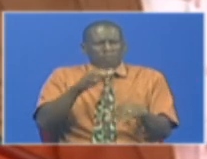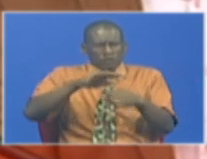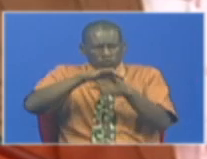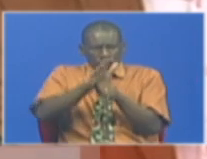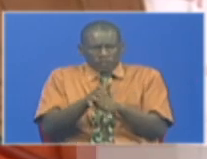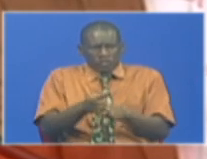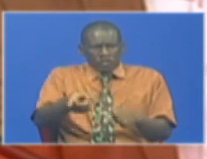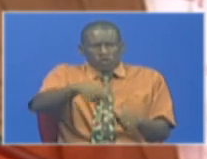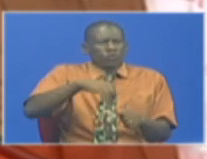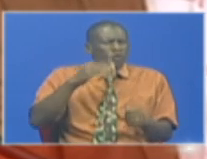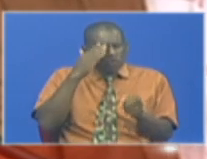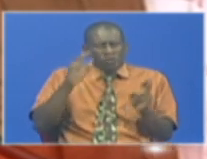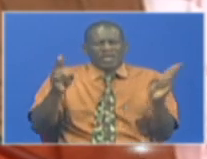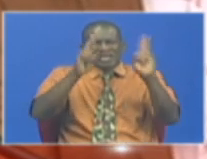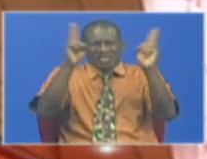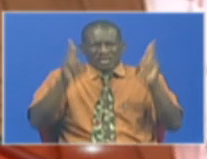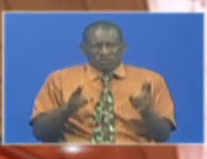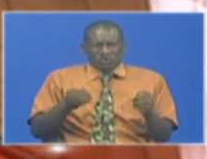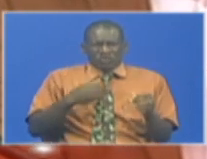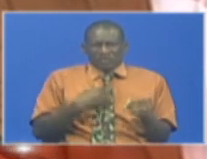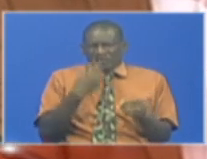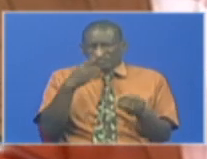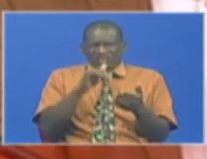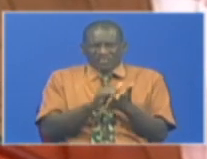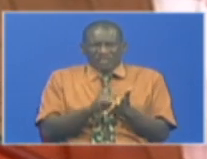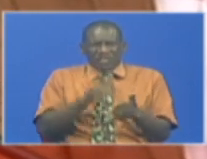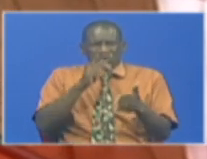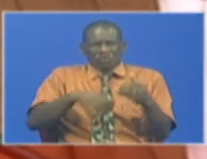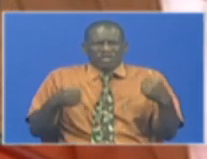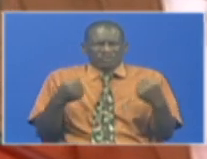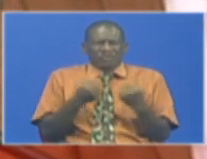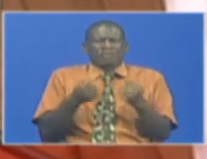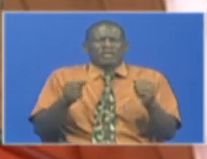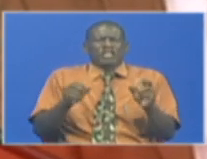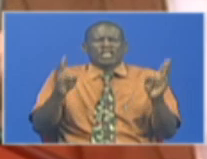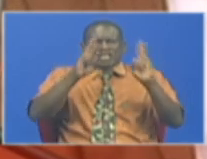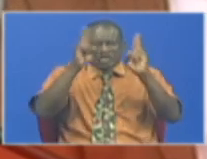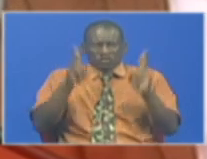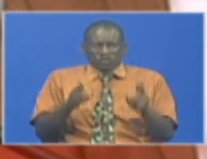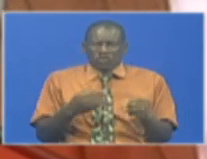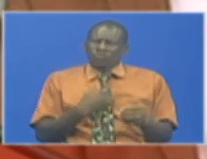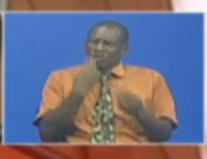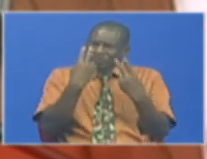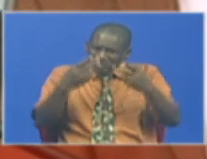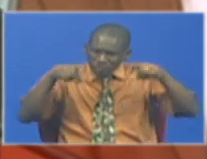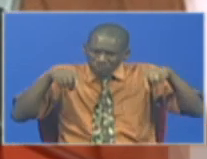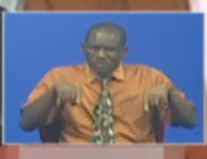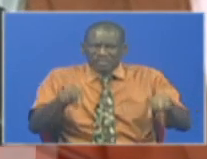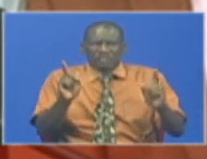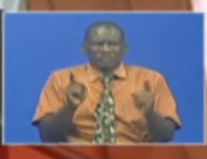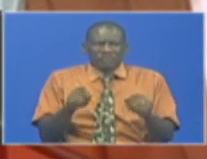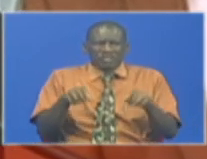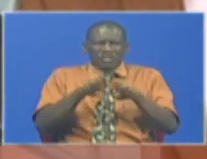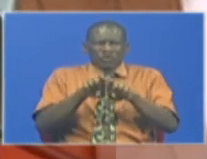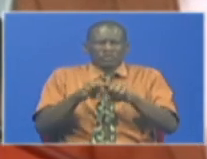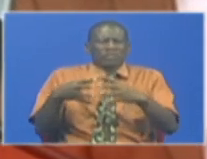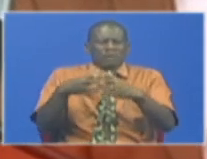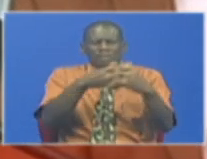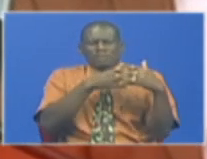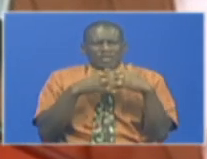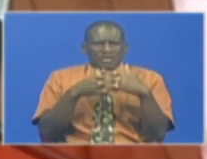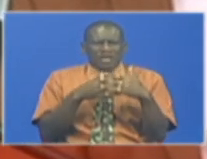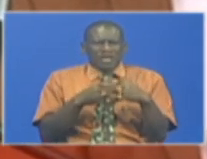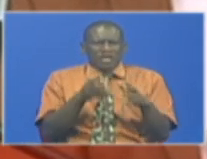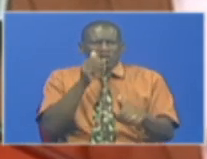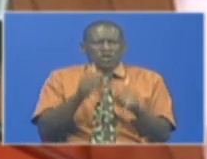that globally, we have seen the what has happened globally. Umejionea nyinyi wenyewe. Hata America, ambayo